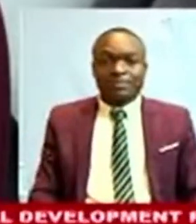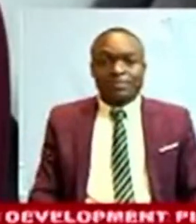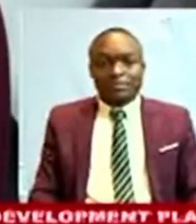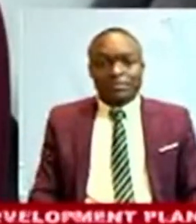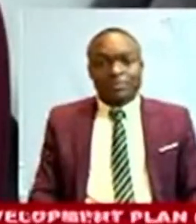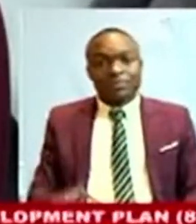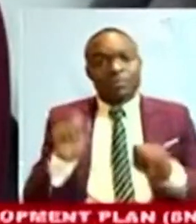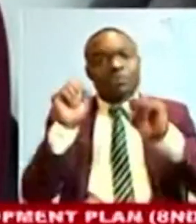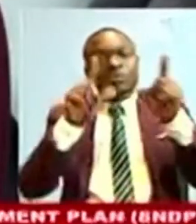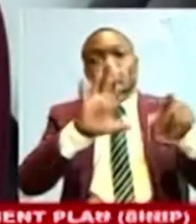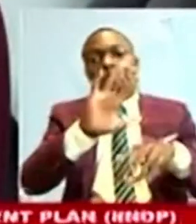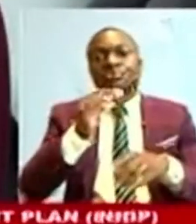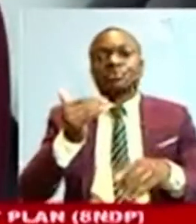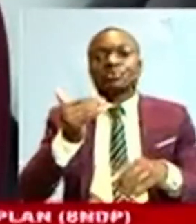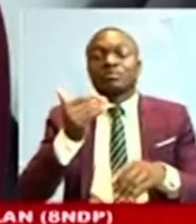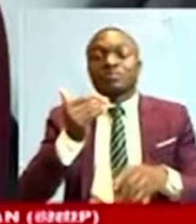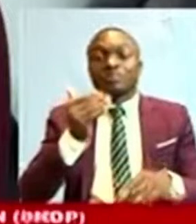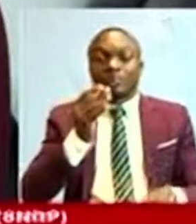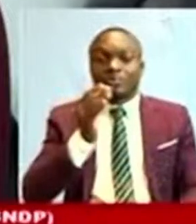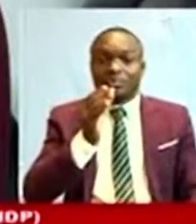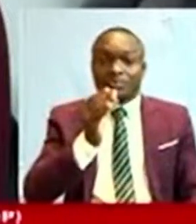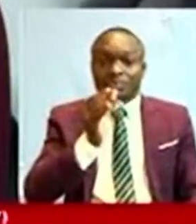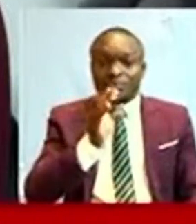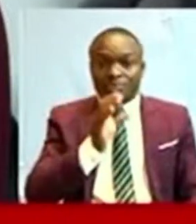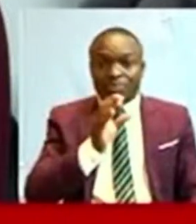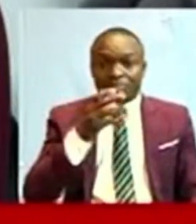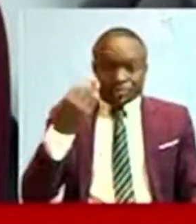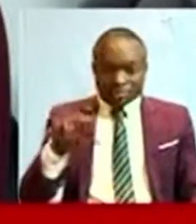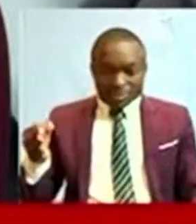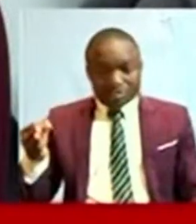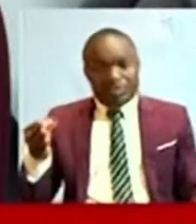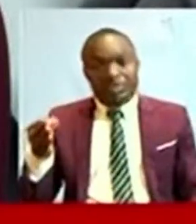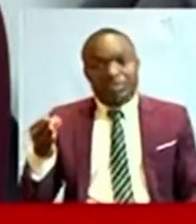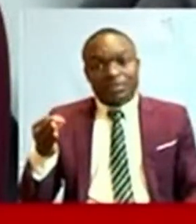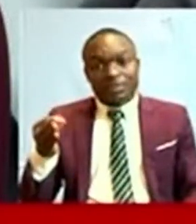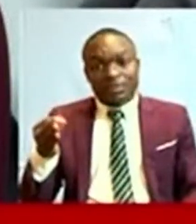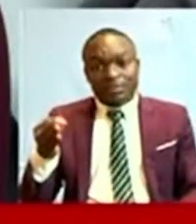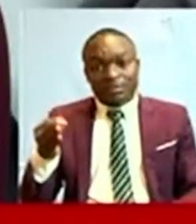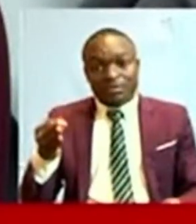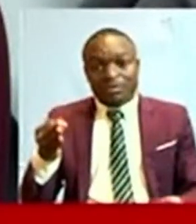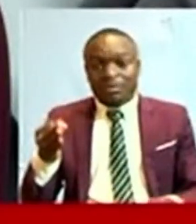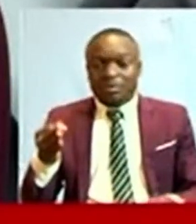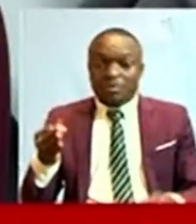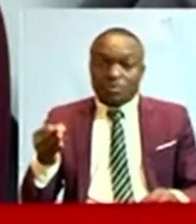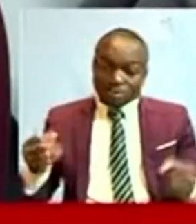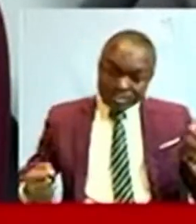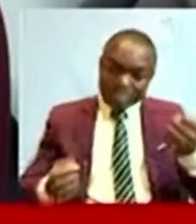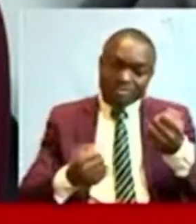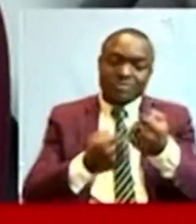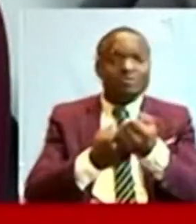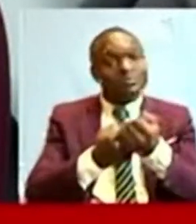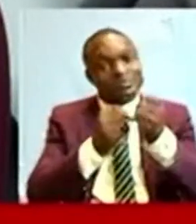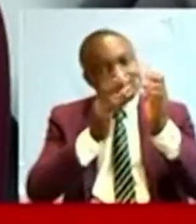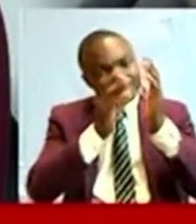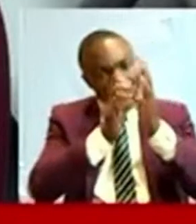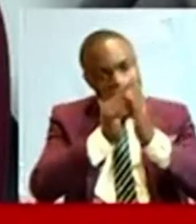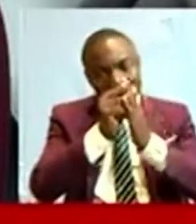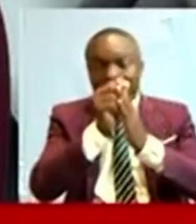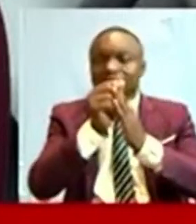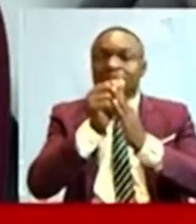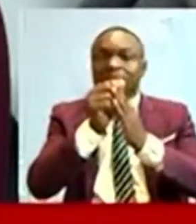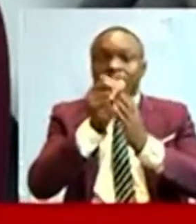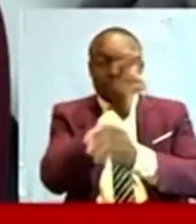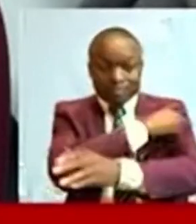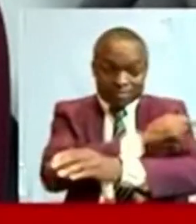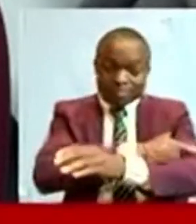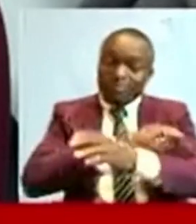infrastructure and ensure that we re-equip the Cancer Disease Hospital as soon as possible. We are